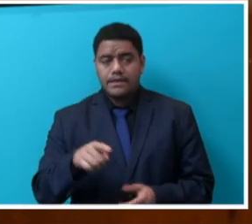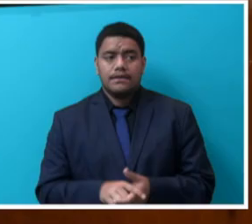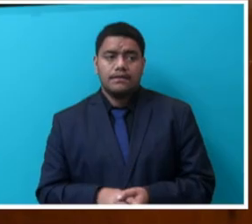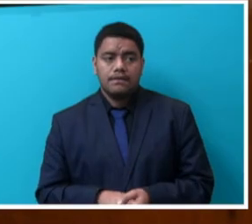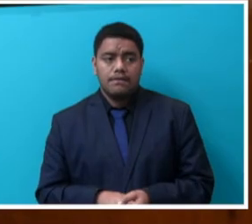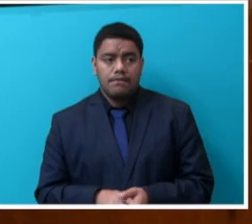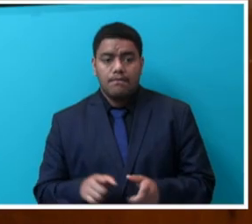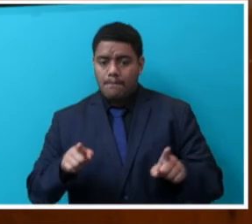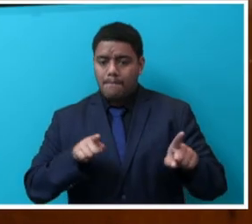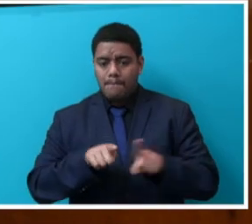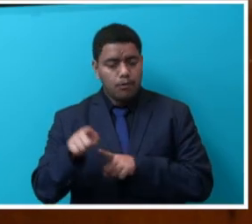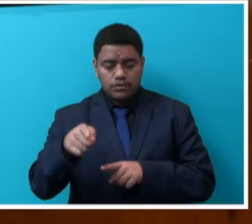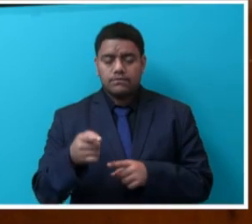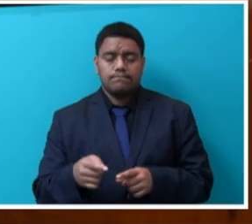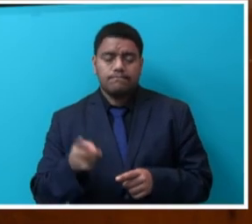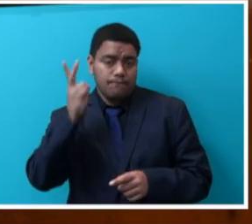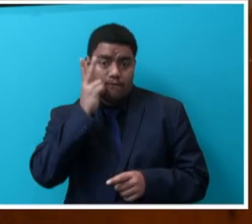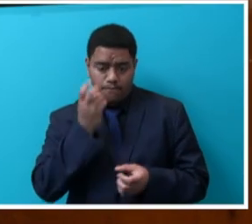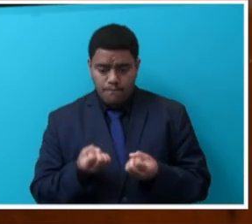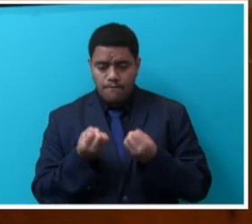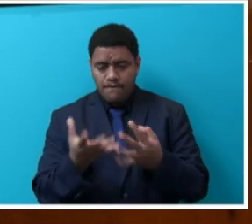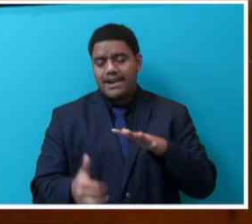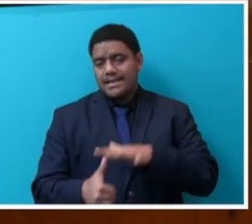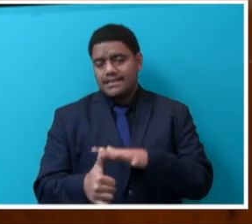suited provider to implement the next